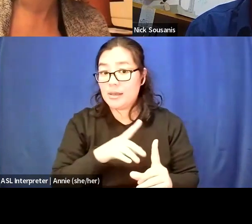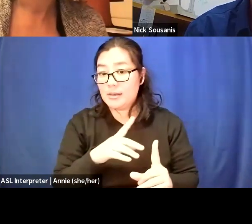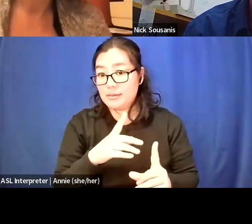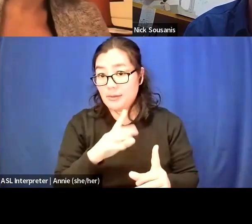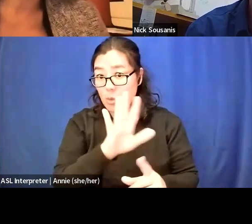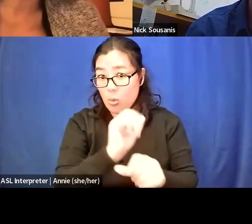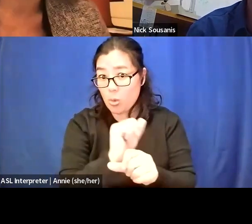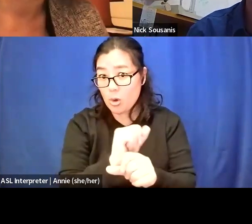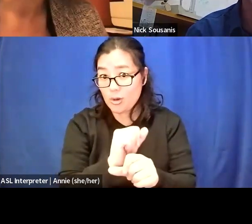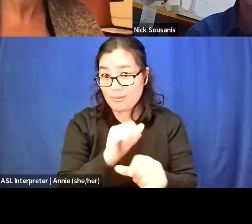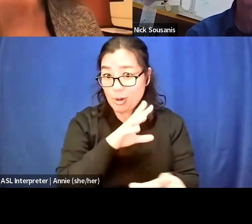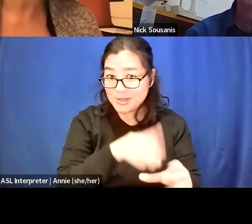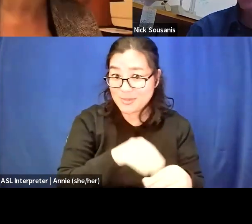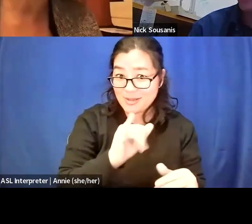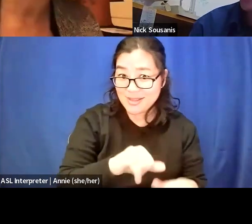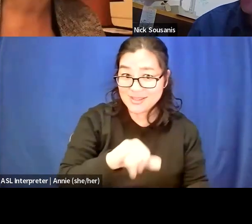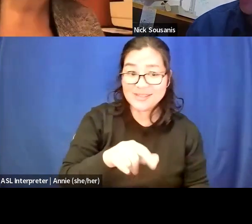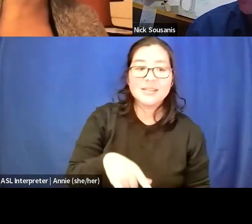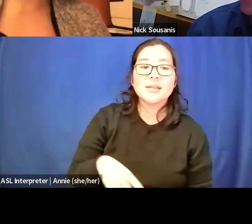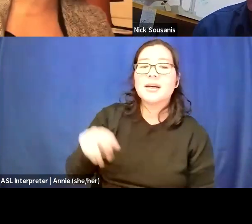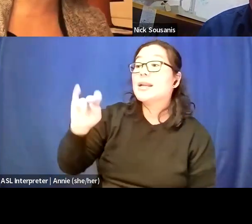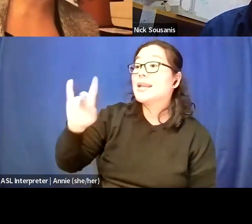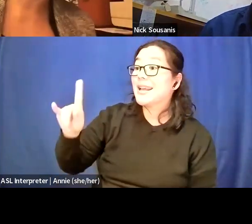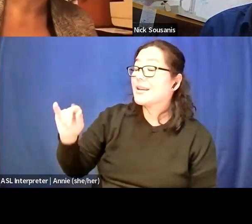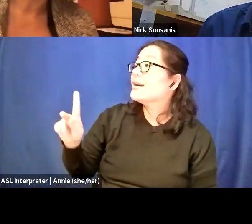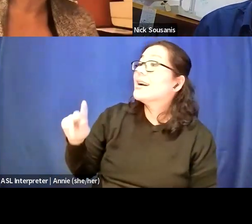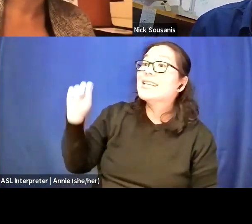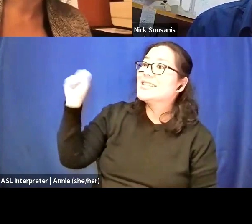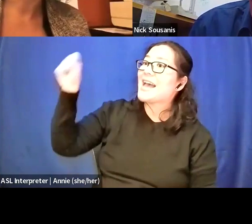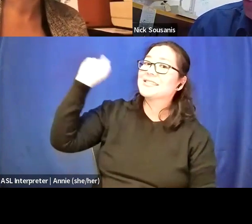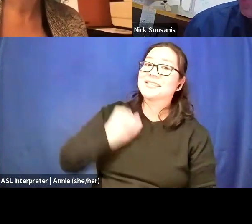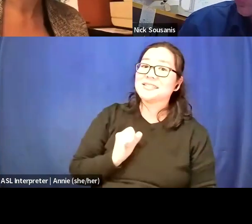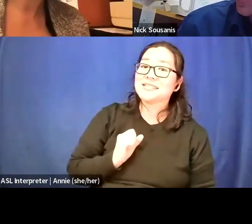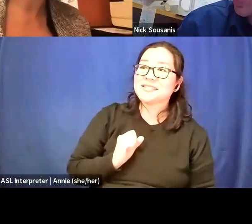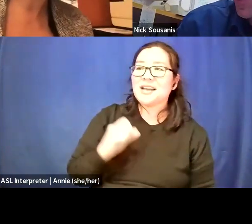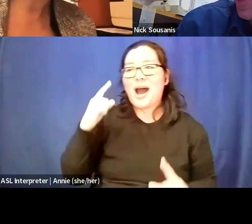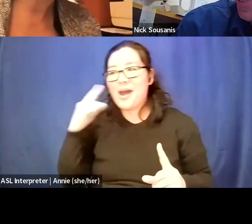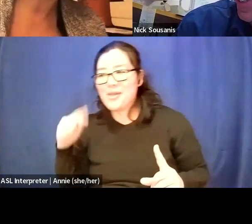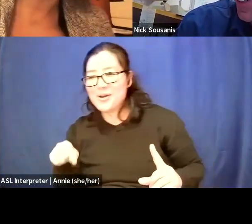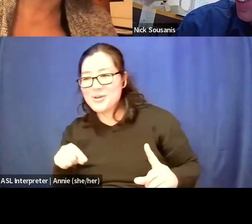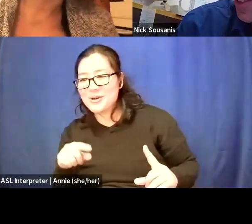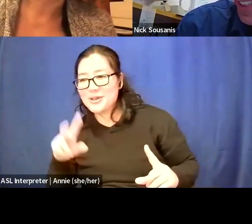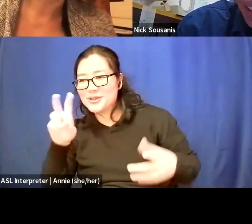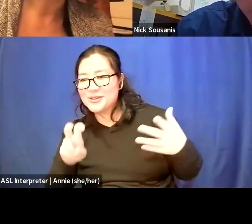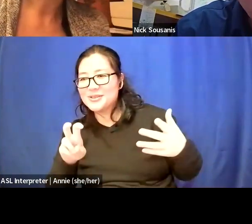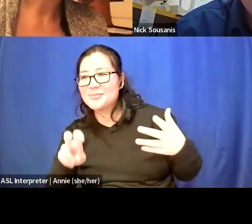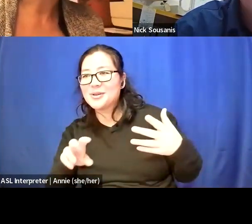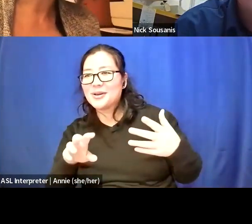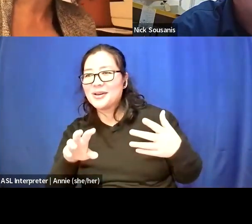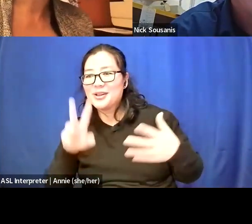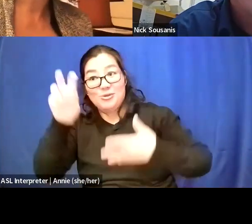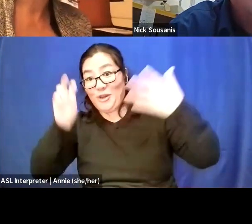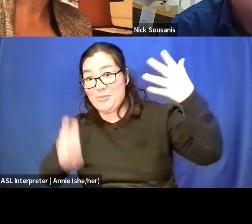Yes. That's the right answer. Yes. I thought you were reading question 8 there. I was ready for that. Sorry, I one. jumped ahead. You jumped ahead of me.